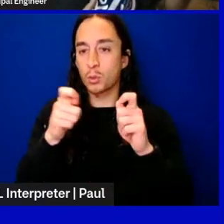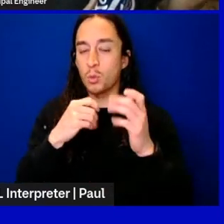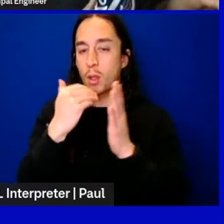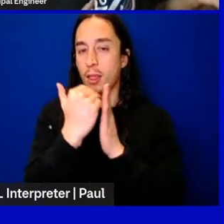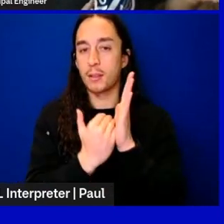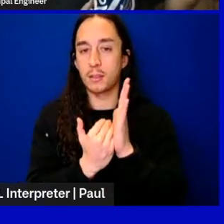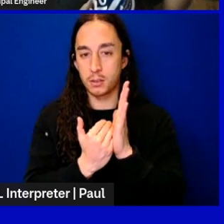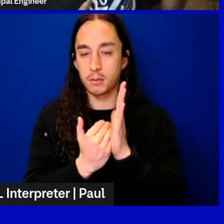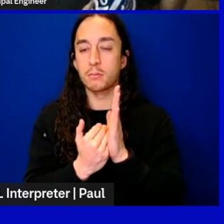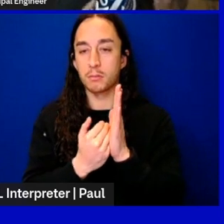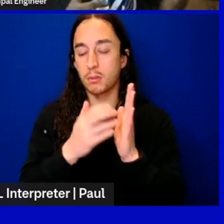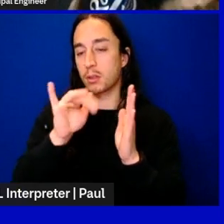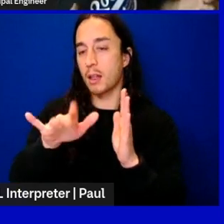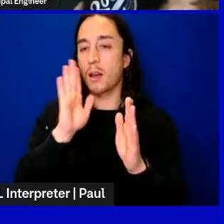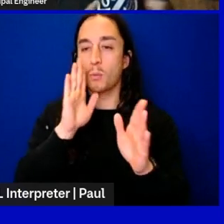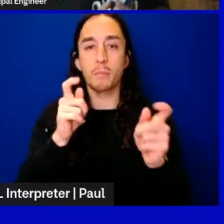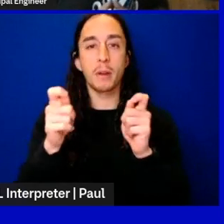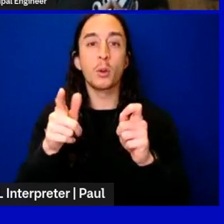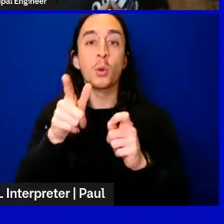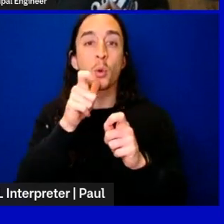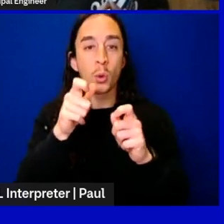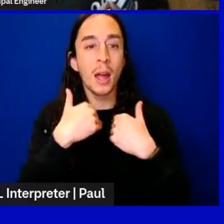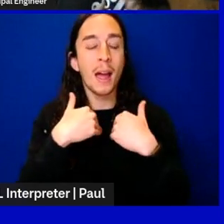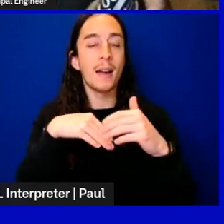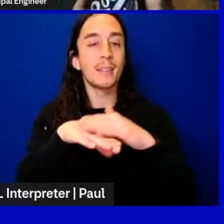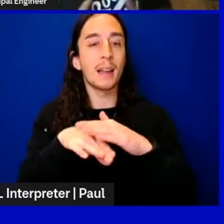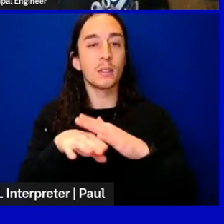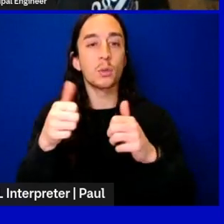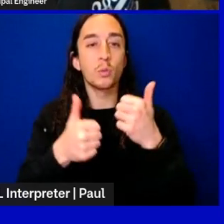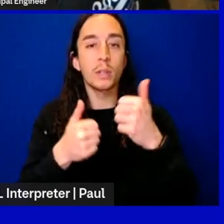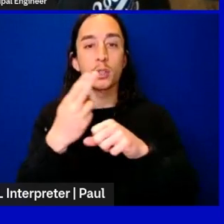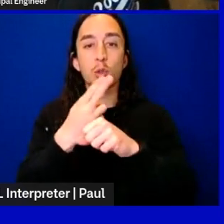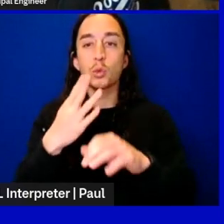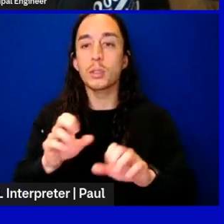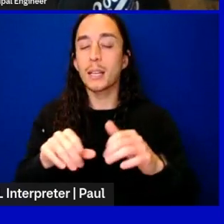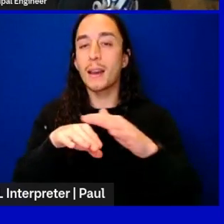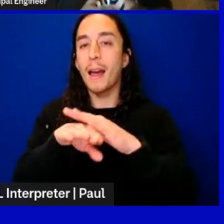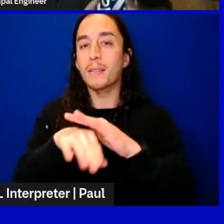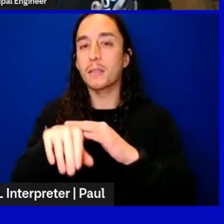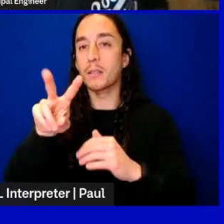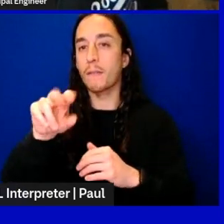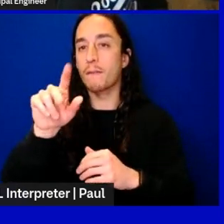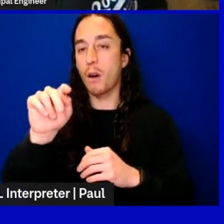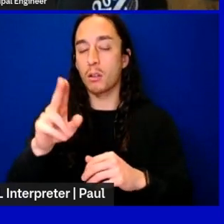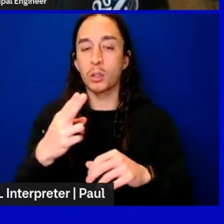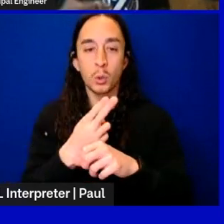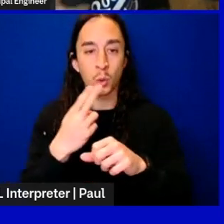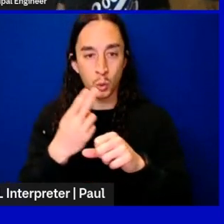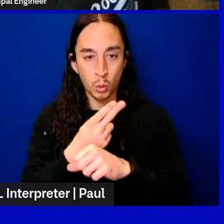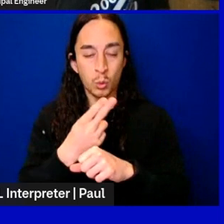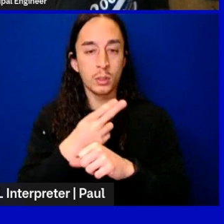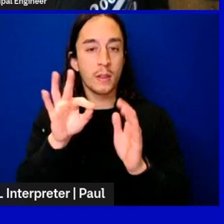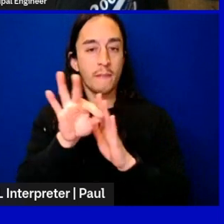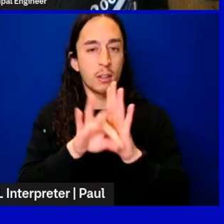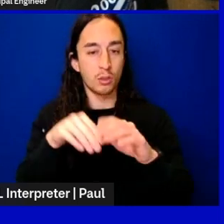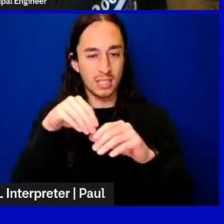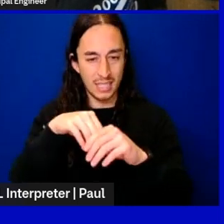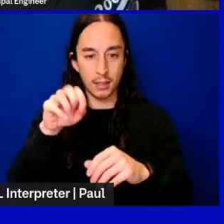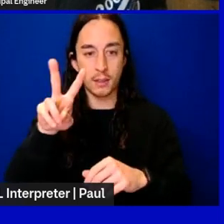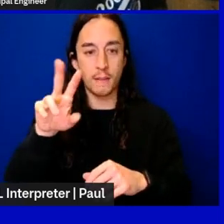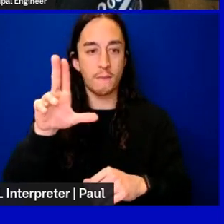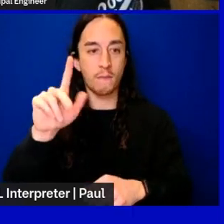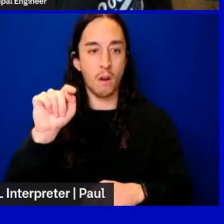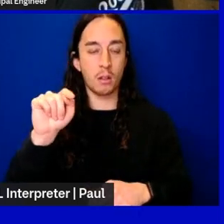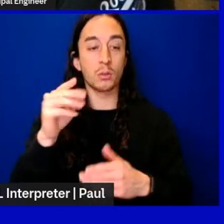you can manage who can access, which users can access your vault and can make use of those vault features. So there are some of the features